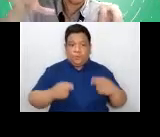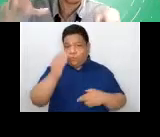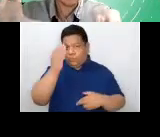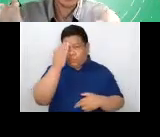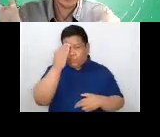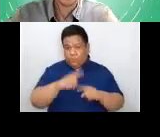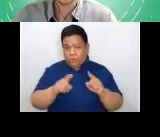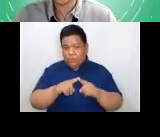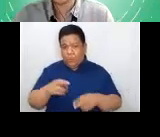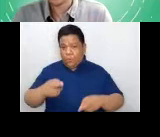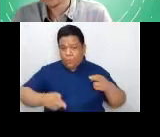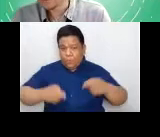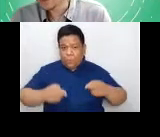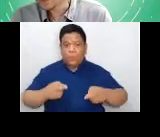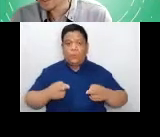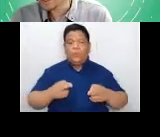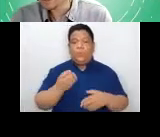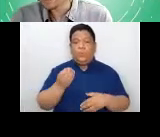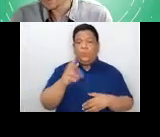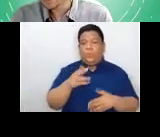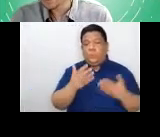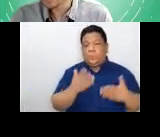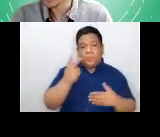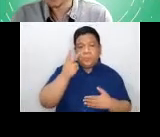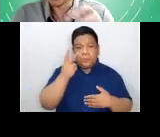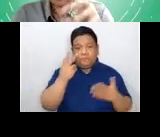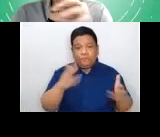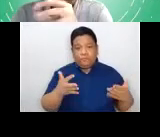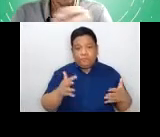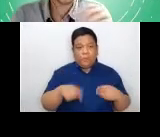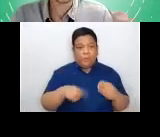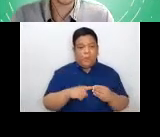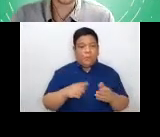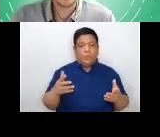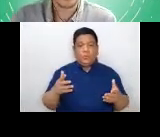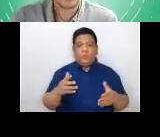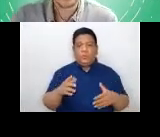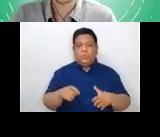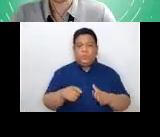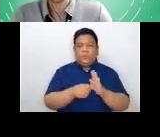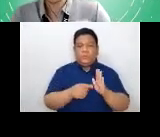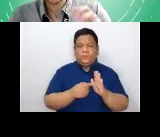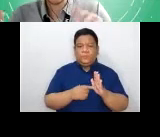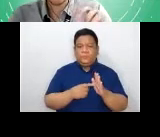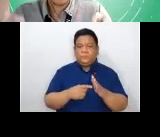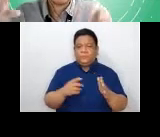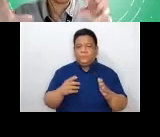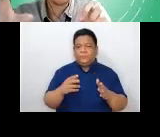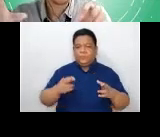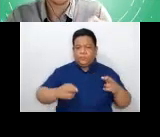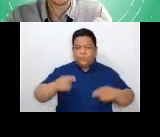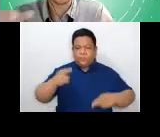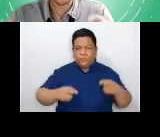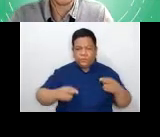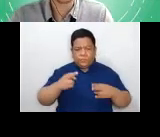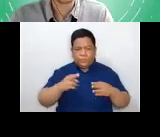crawling robots, or if ever you've seen they sometimes show them in science fairs. It's pretty cool. Like robots that can move